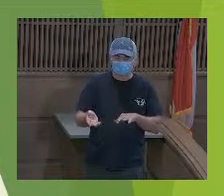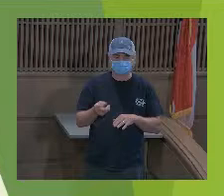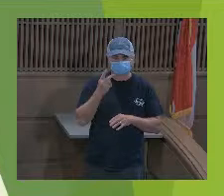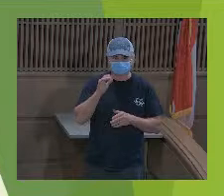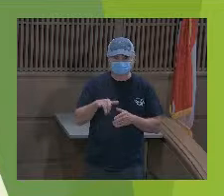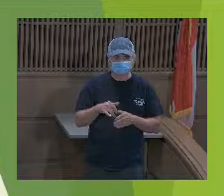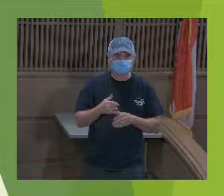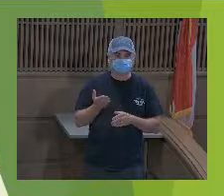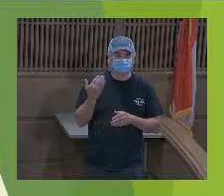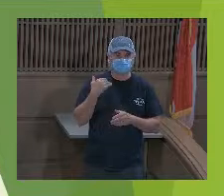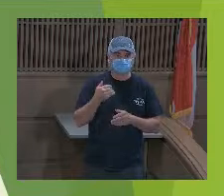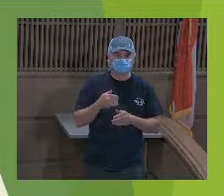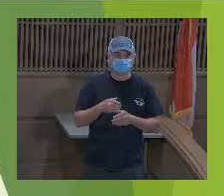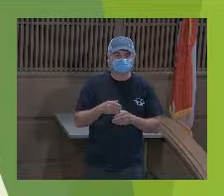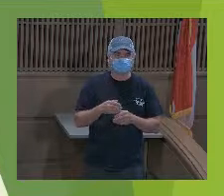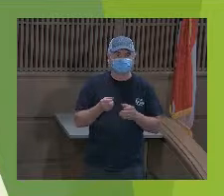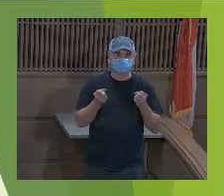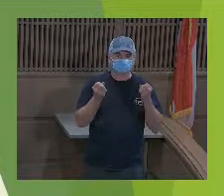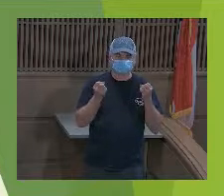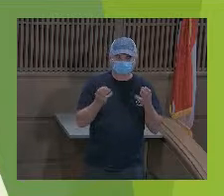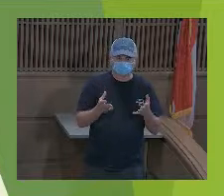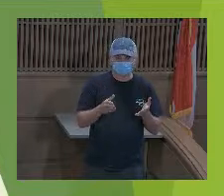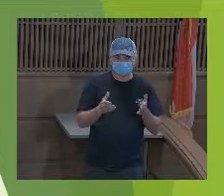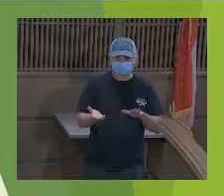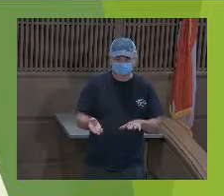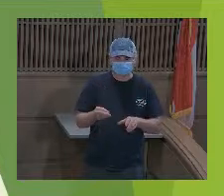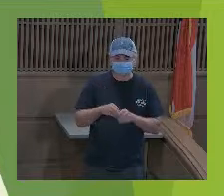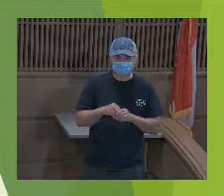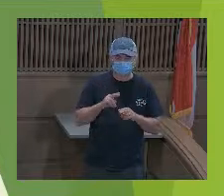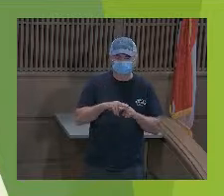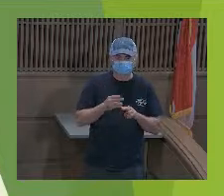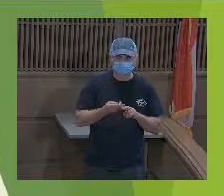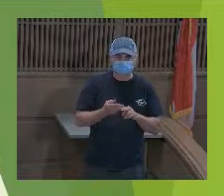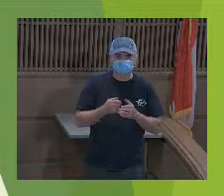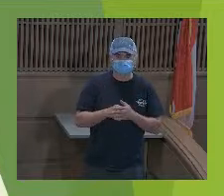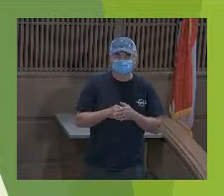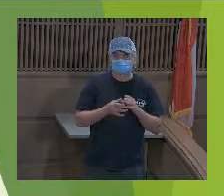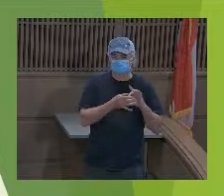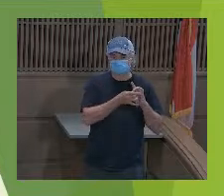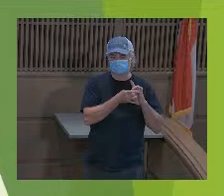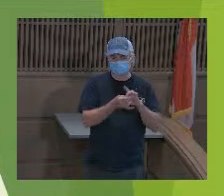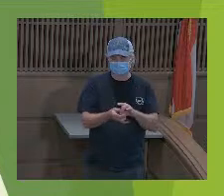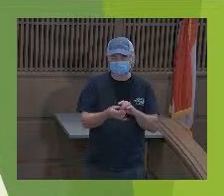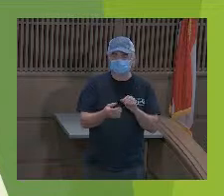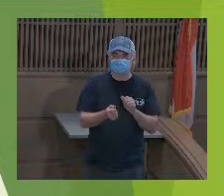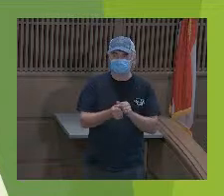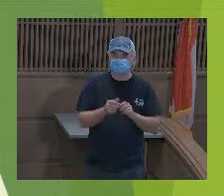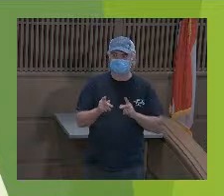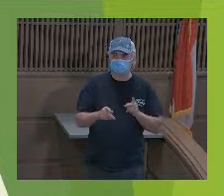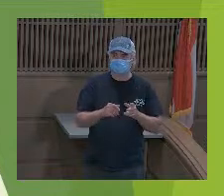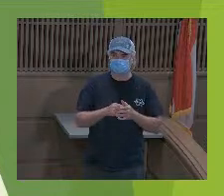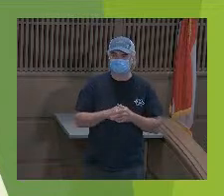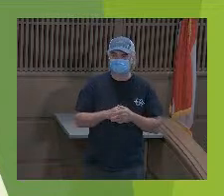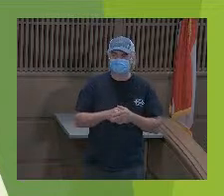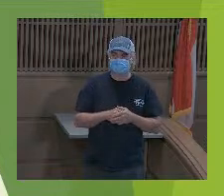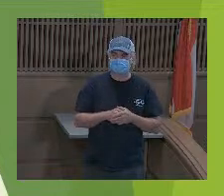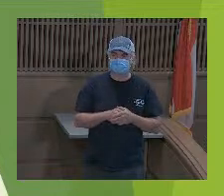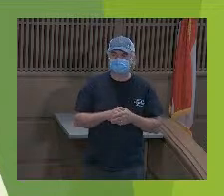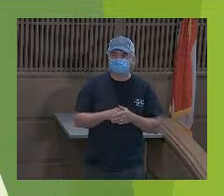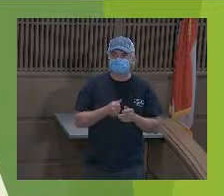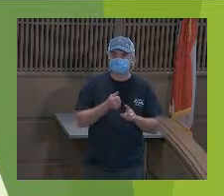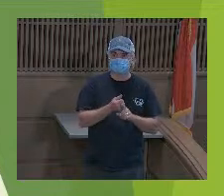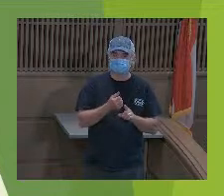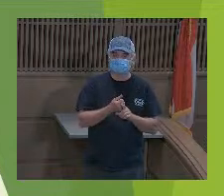month. There have been a substantial number of deaths in the hospital, and that is directly related to the people who are